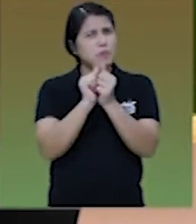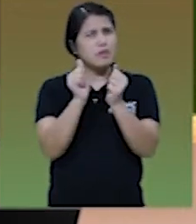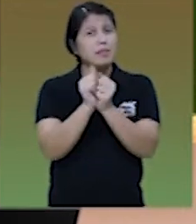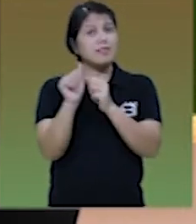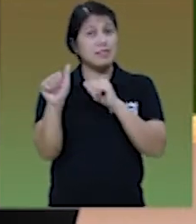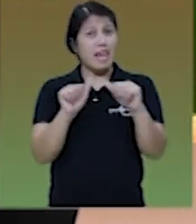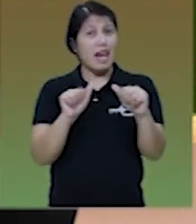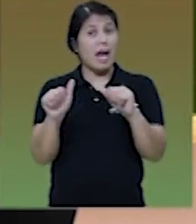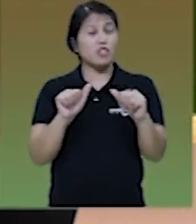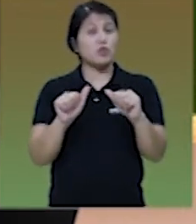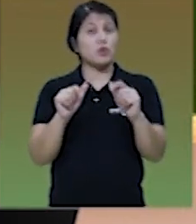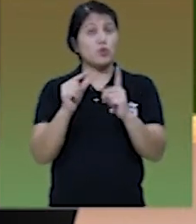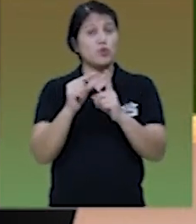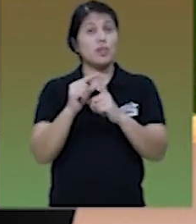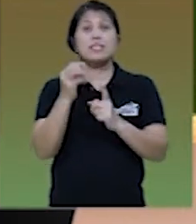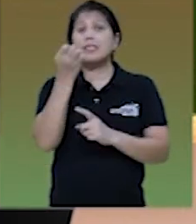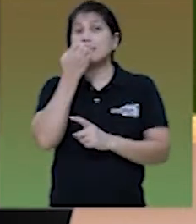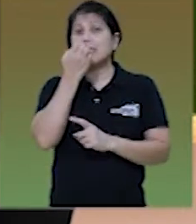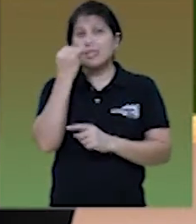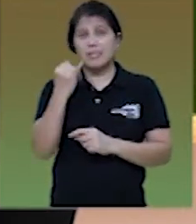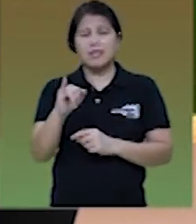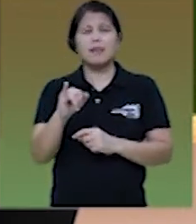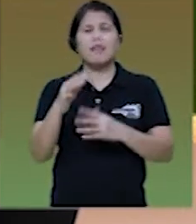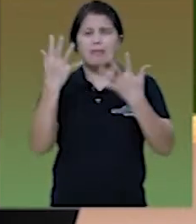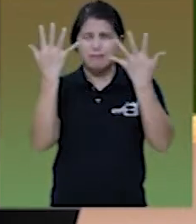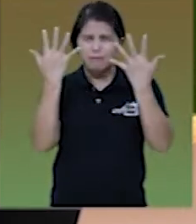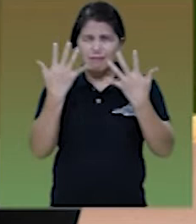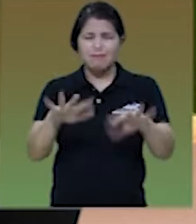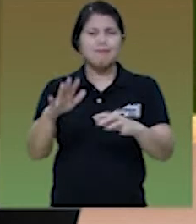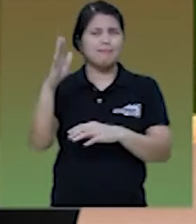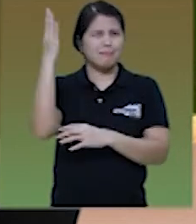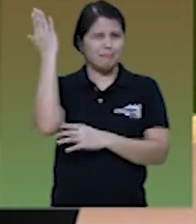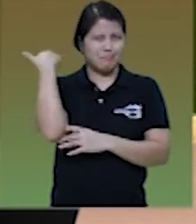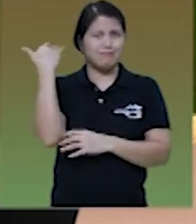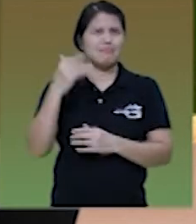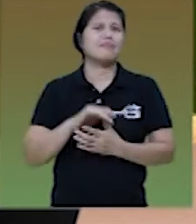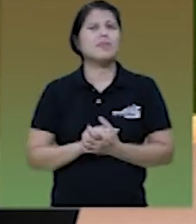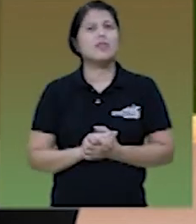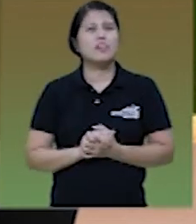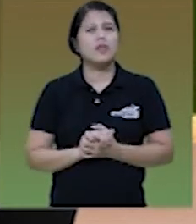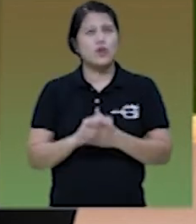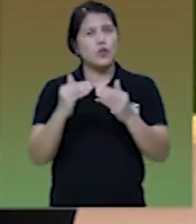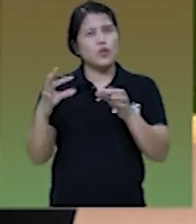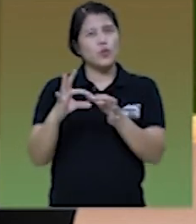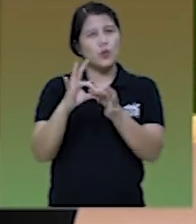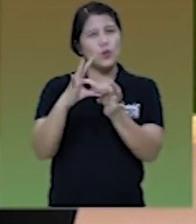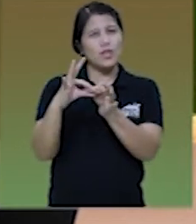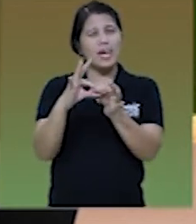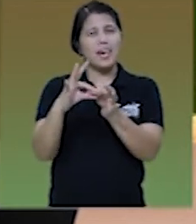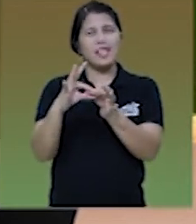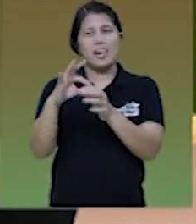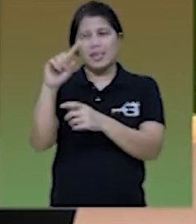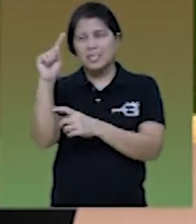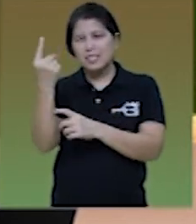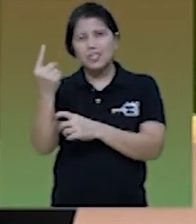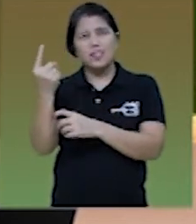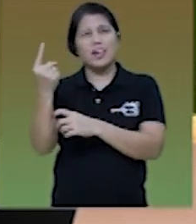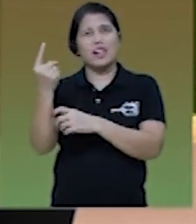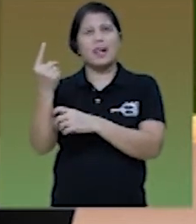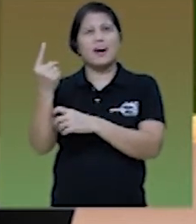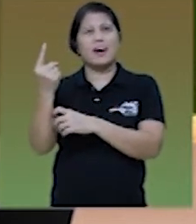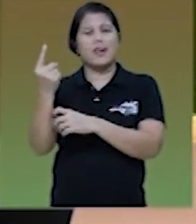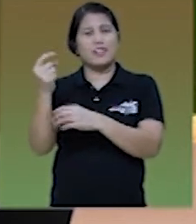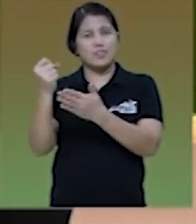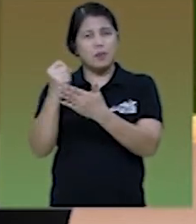the action word eating has been done in the past. To connect a singular subject to